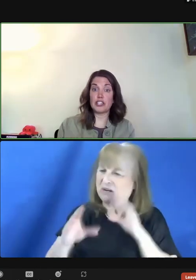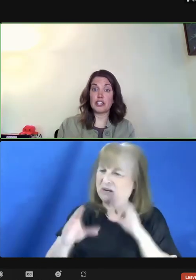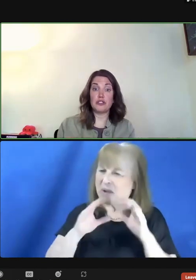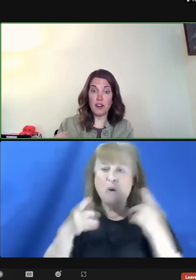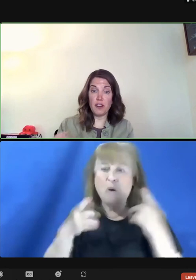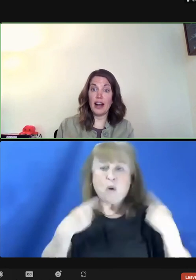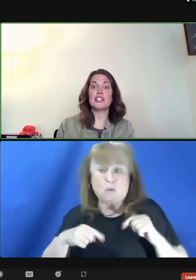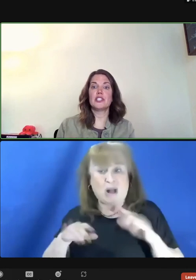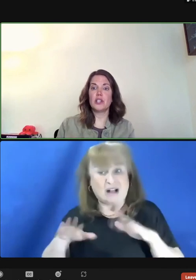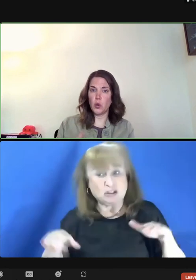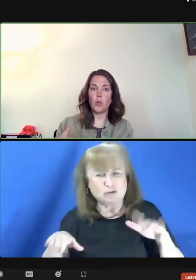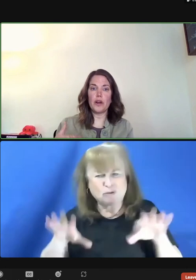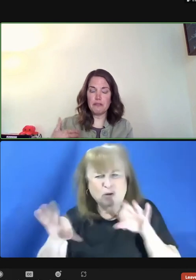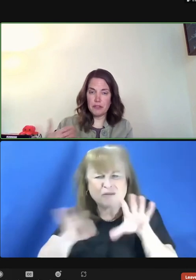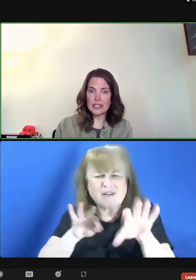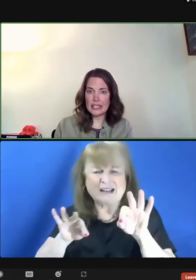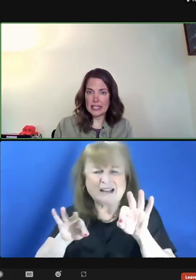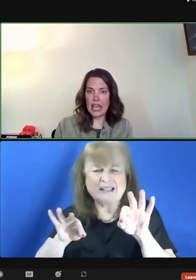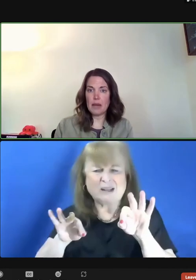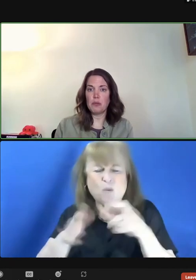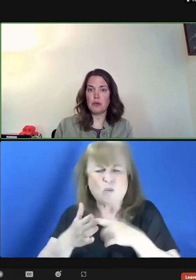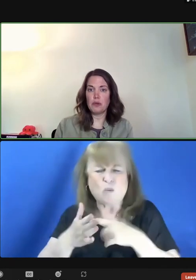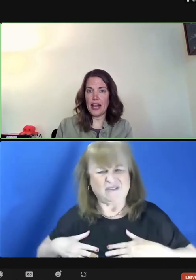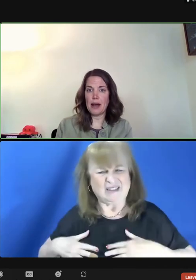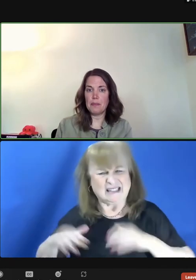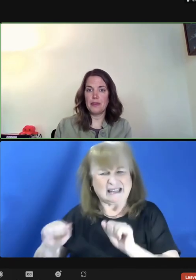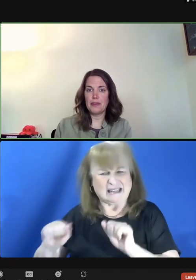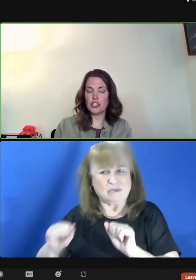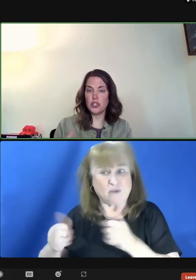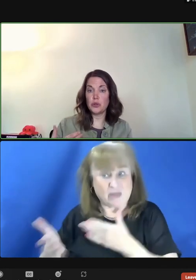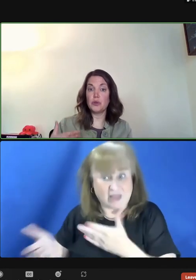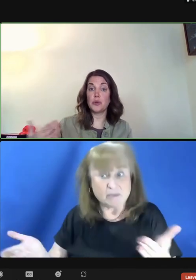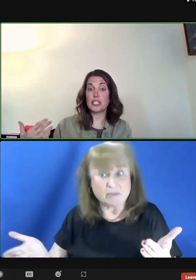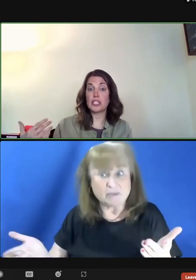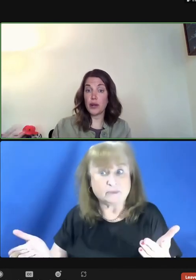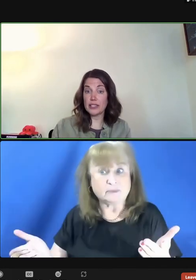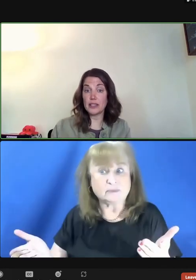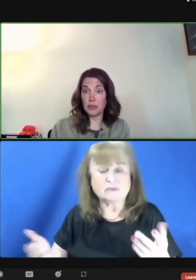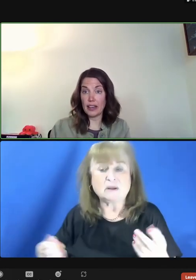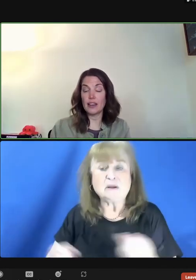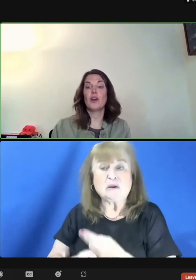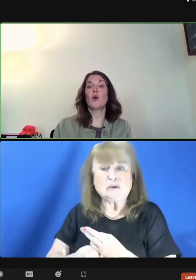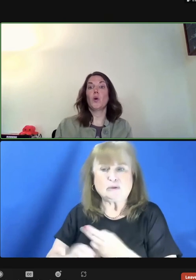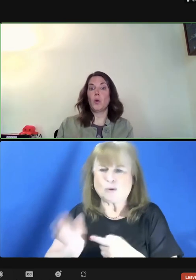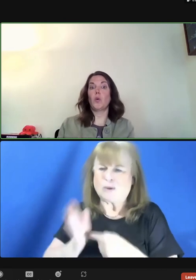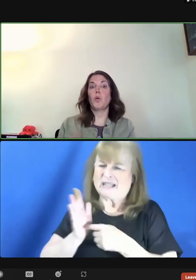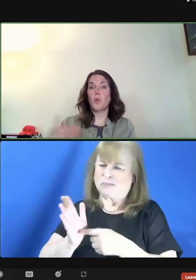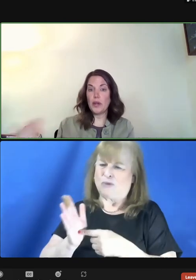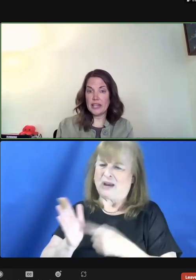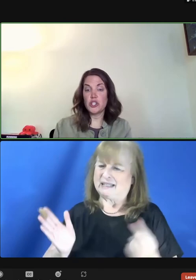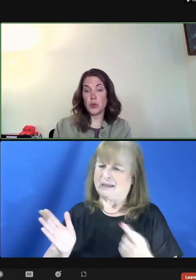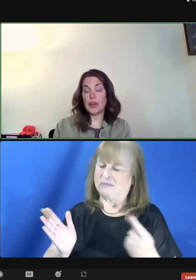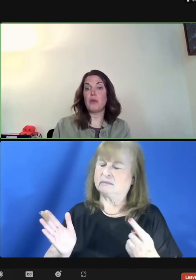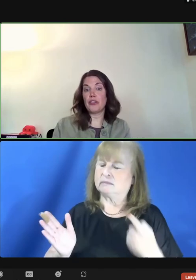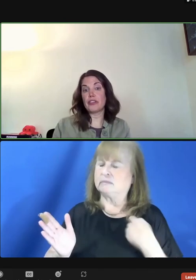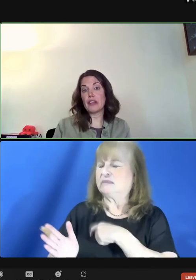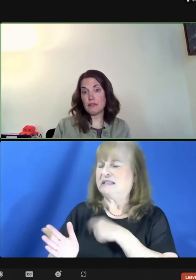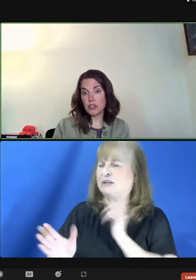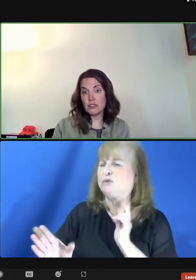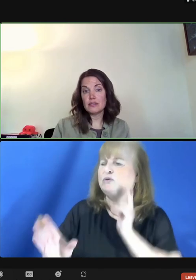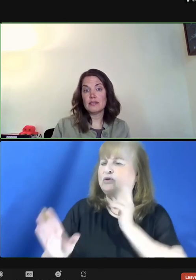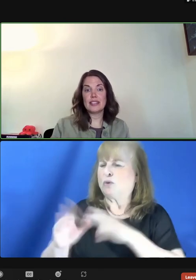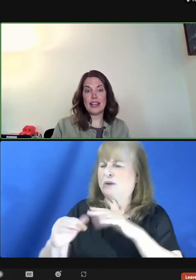children are learning to find what physically is capable for them to use to express something, we need to join